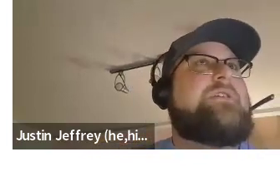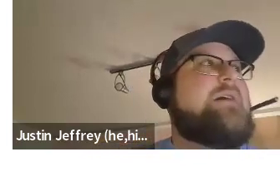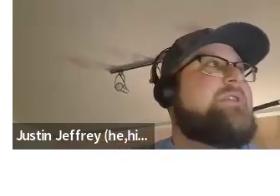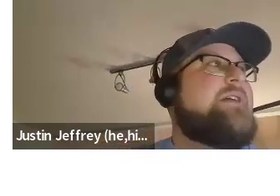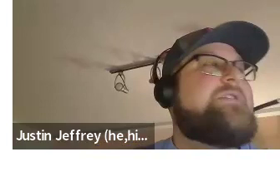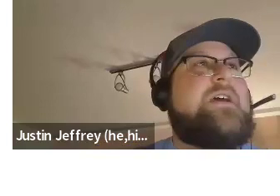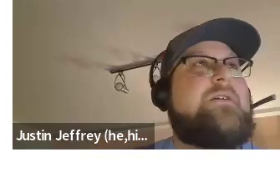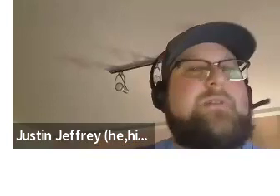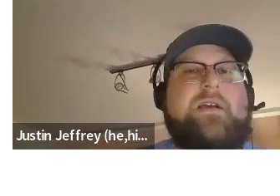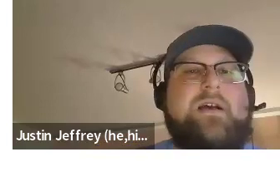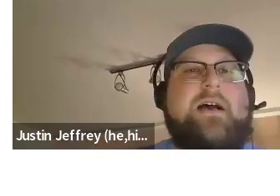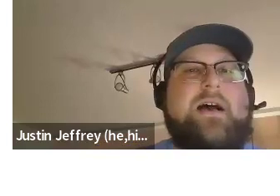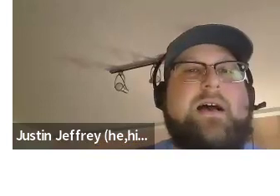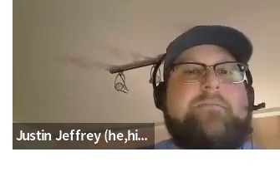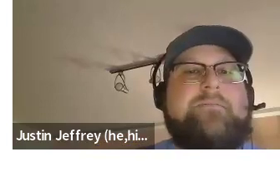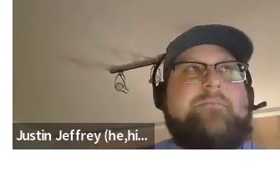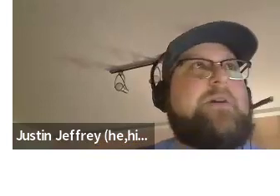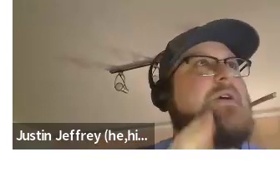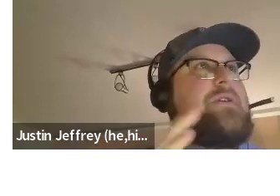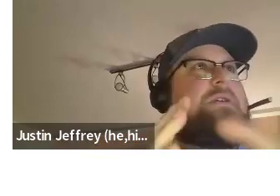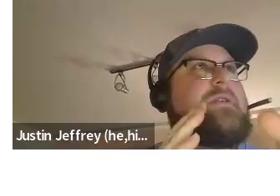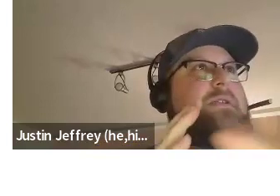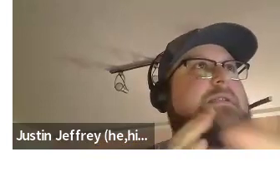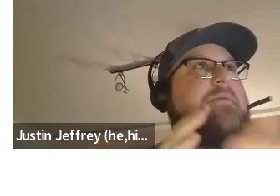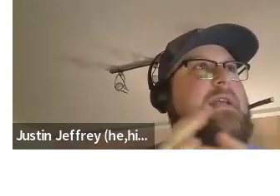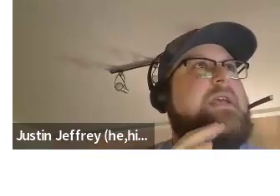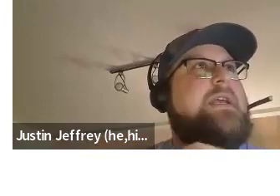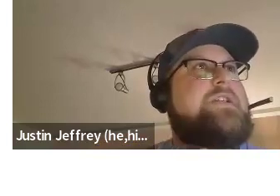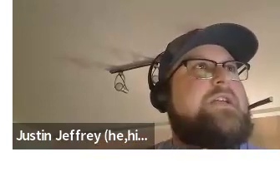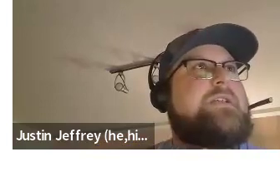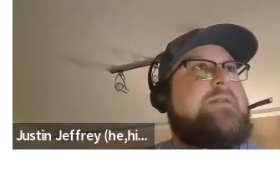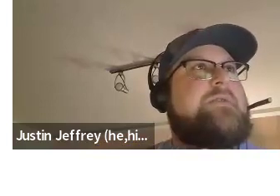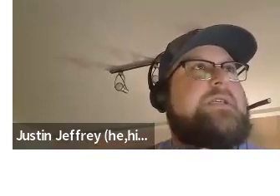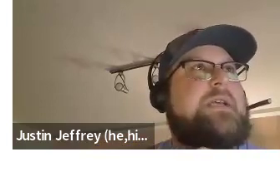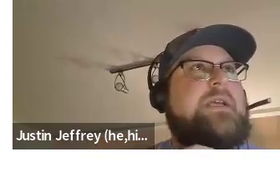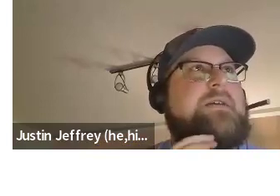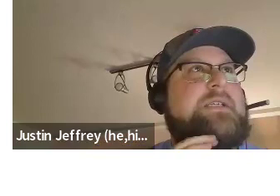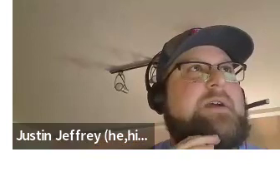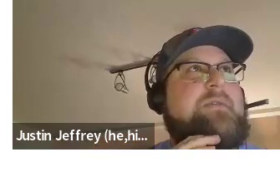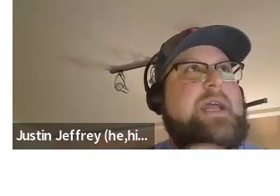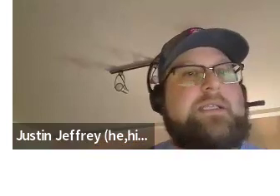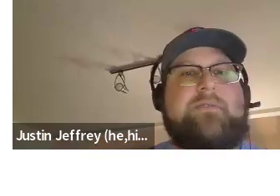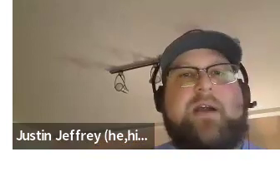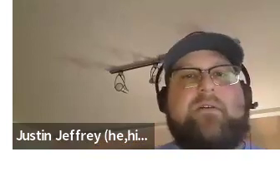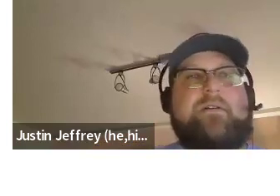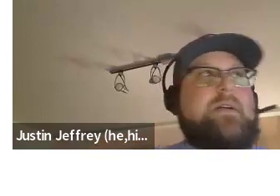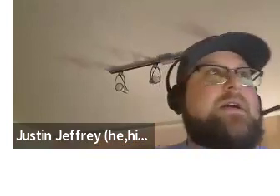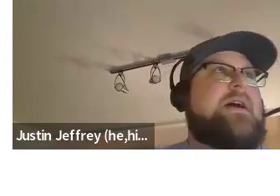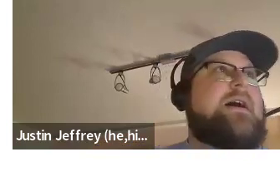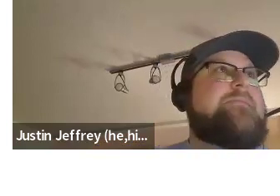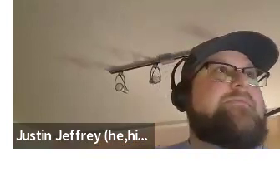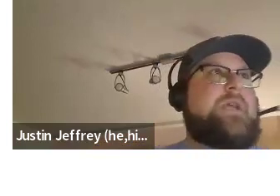love to know. But those are some of the immediate changes that we're seeing here is around that